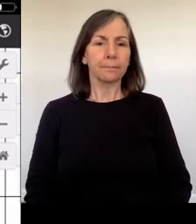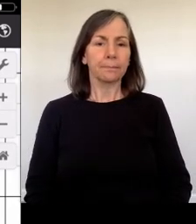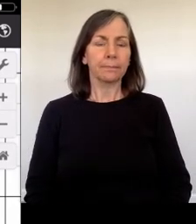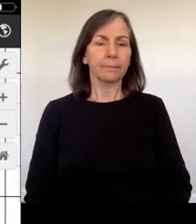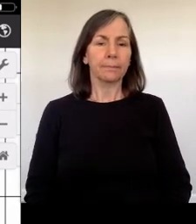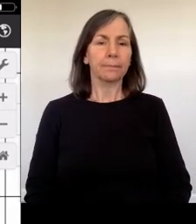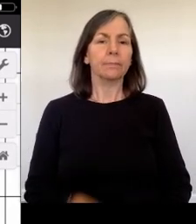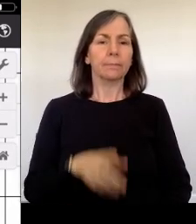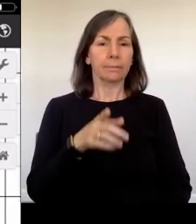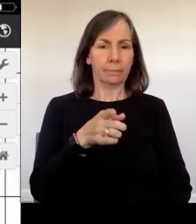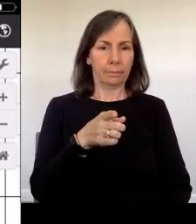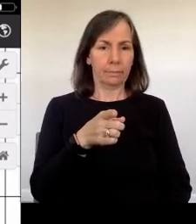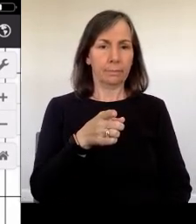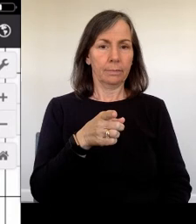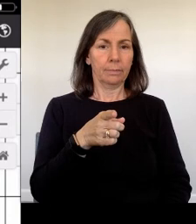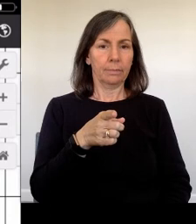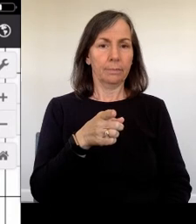Y,